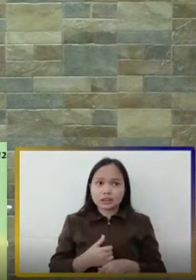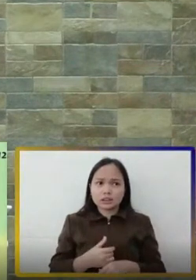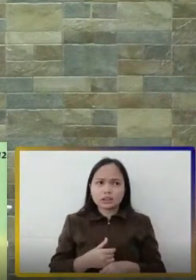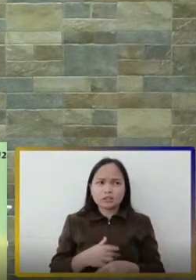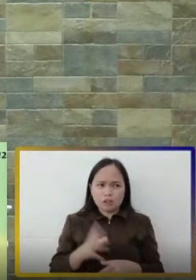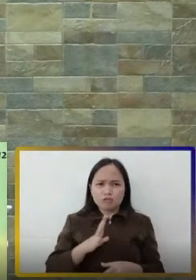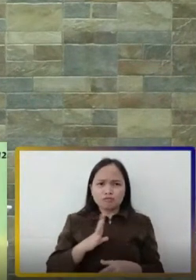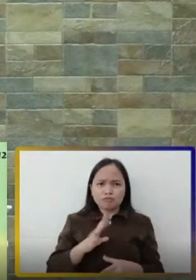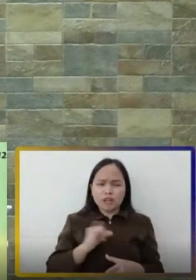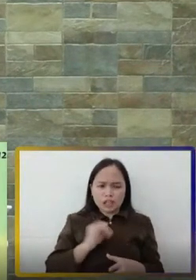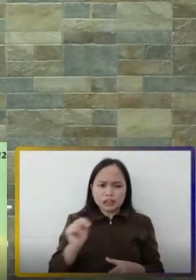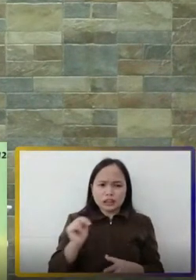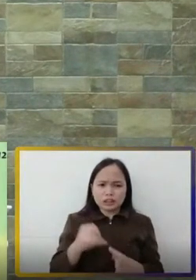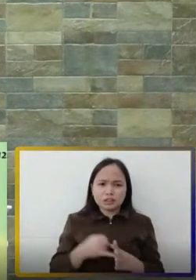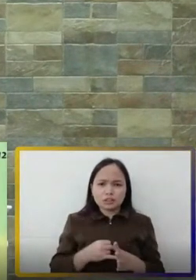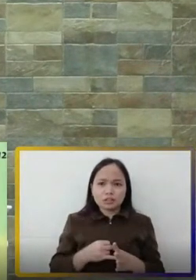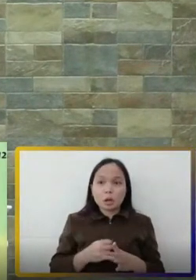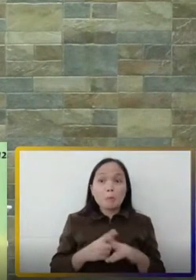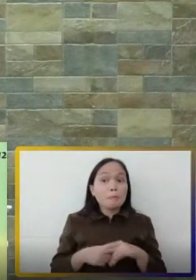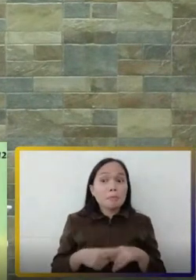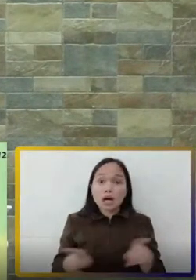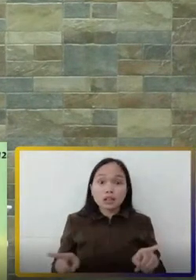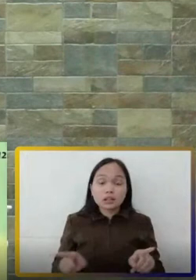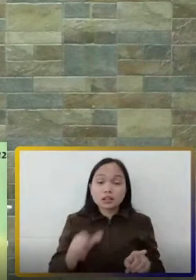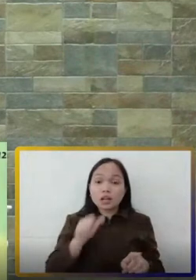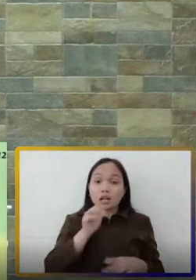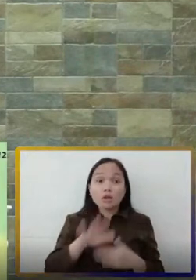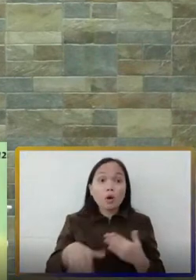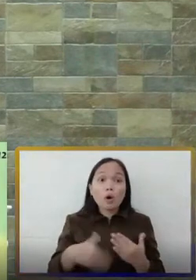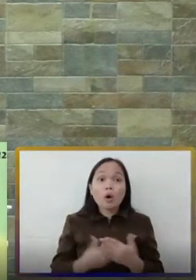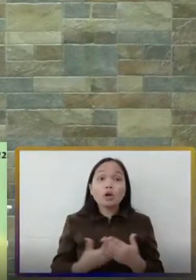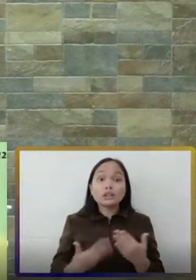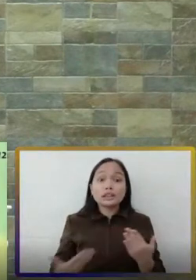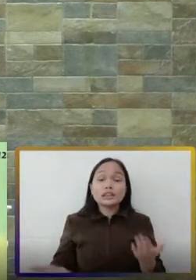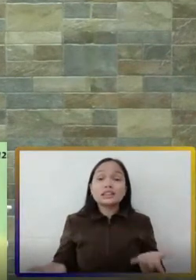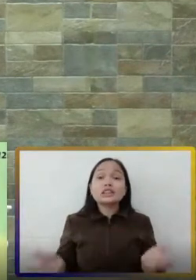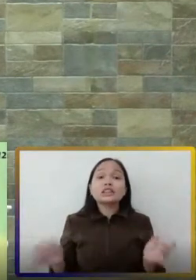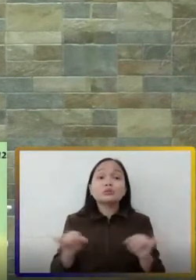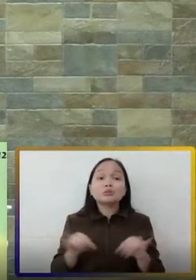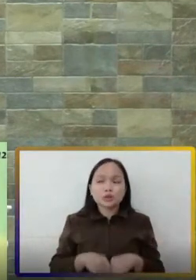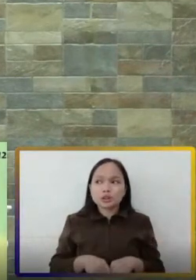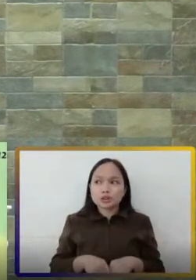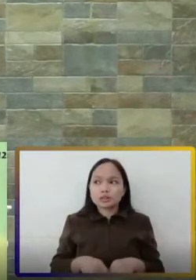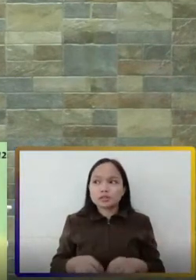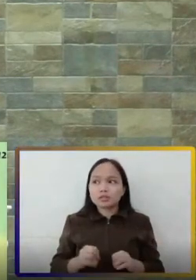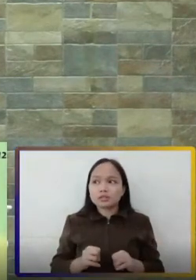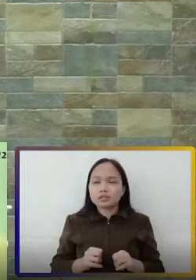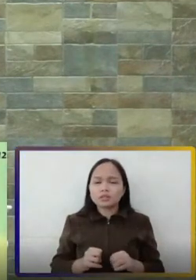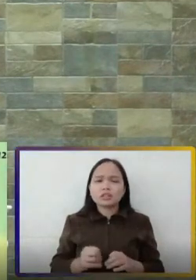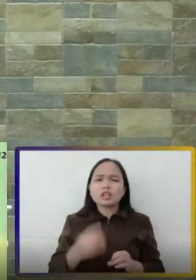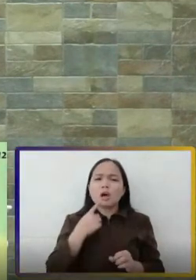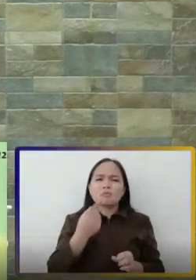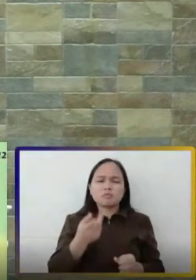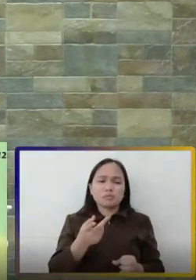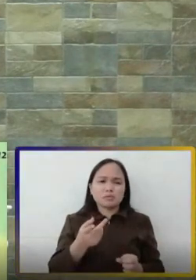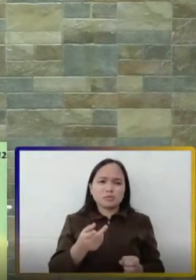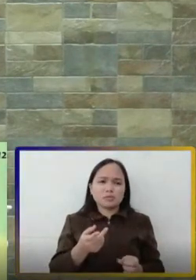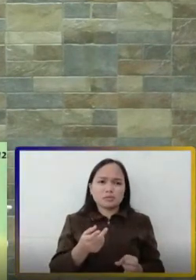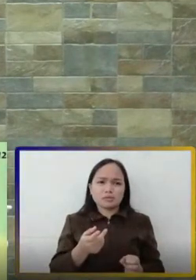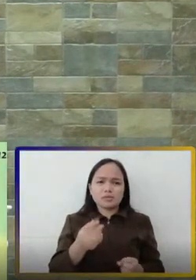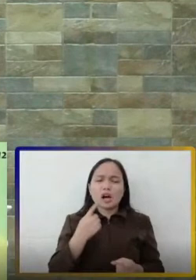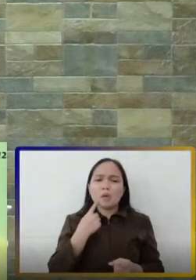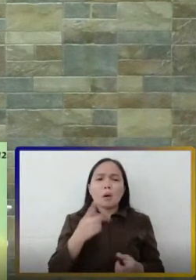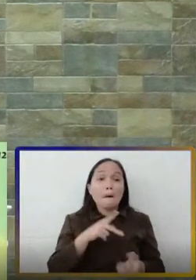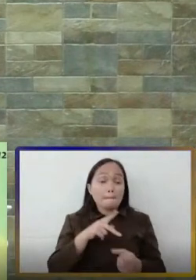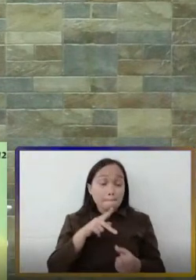lawful. Kailangan yun. But hindi lahat ay importante. I know. Parang alam ni Paul, sinasabi ni Paul, alam ko kung alin ang